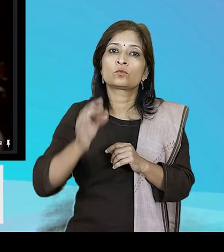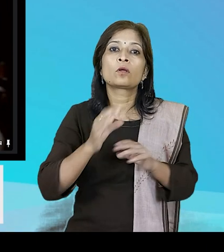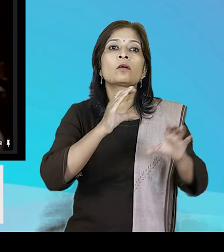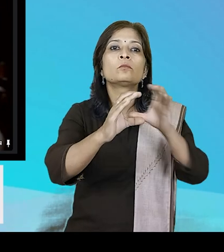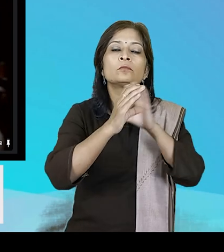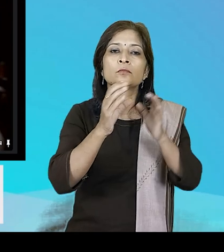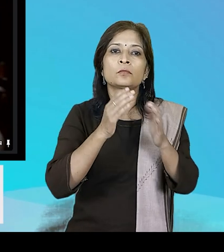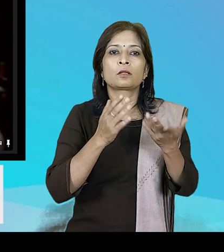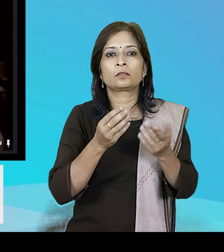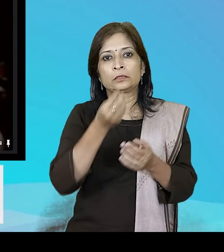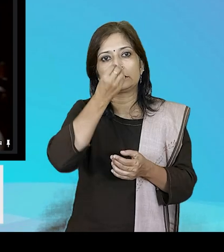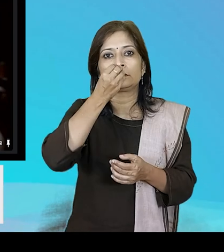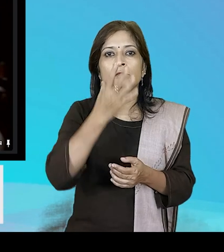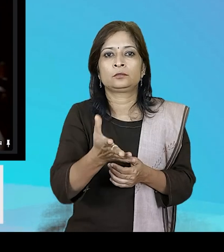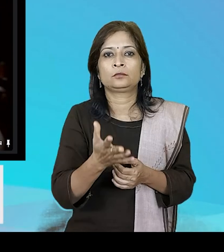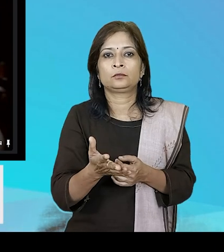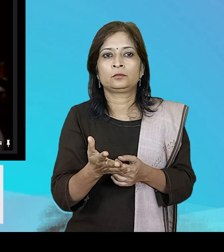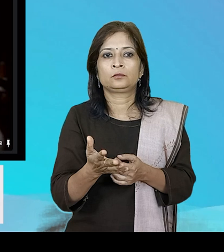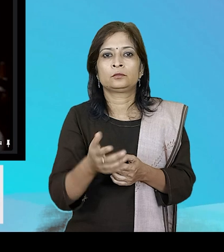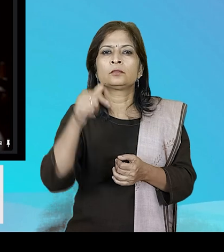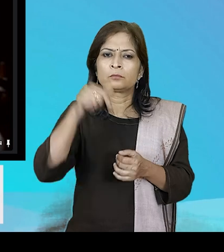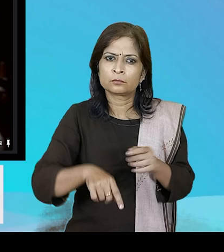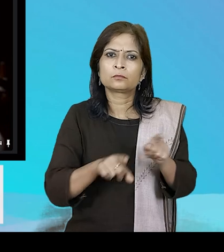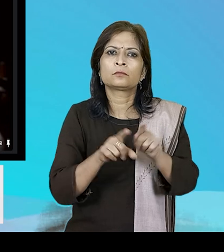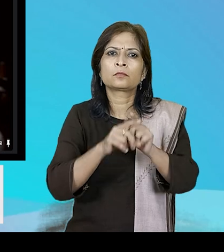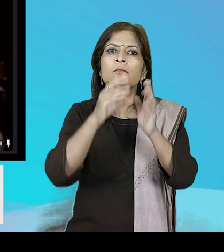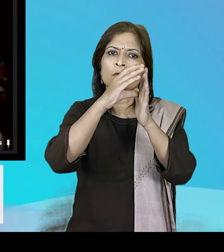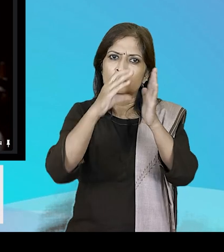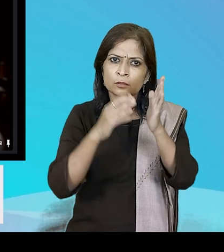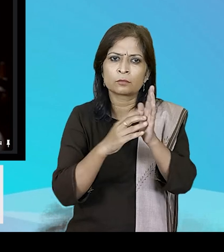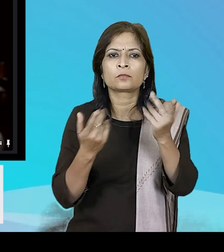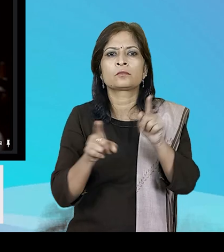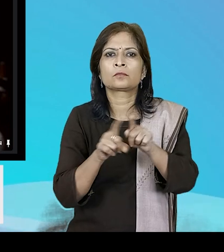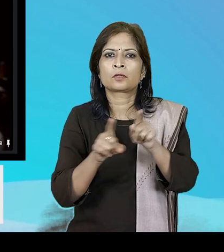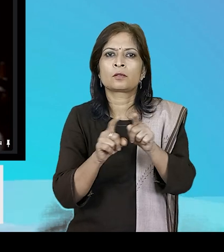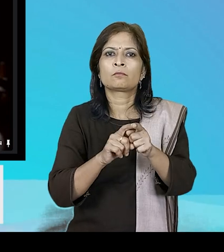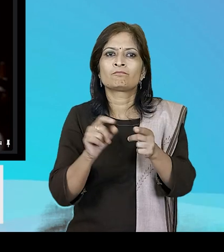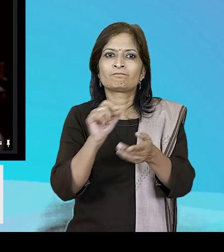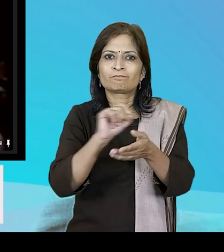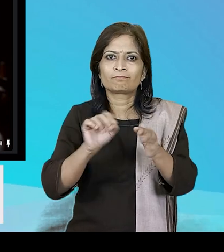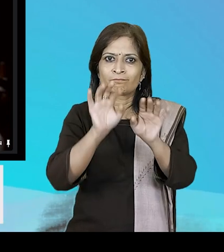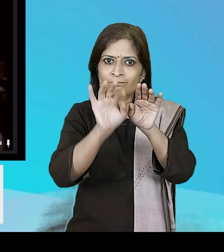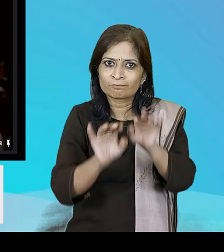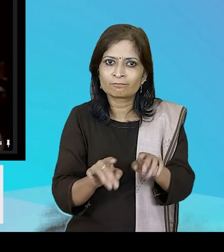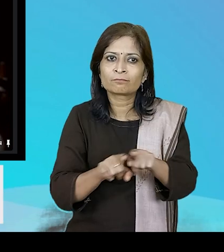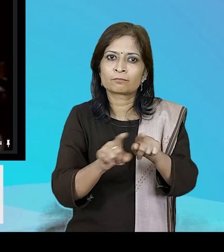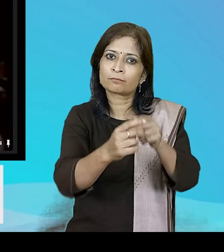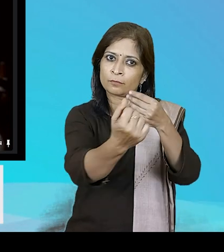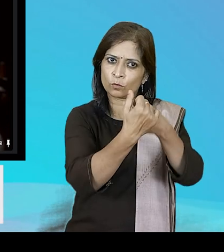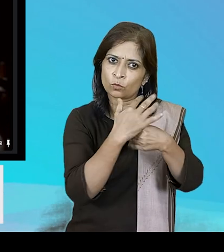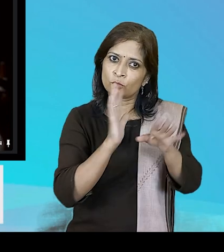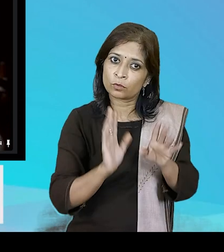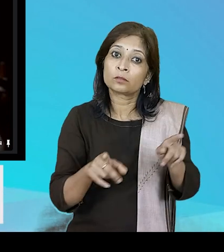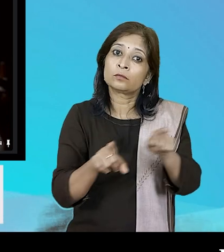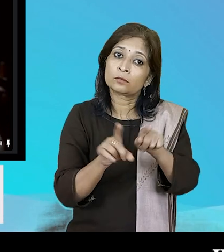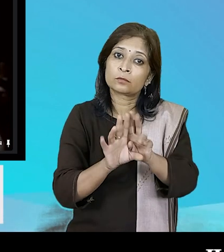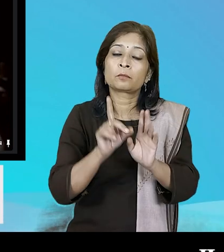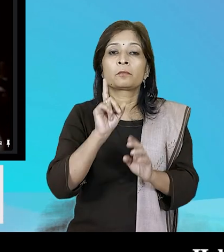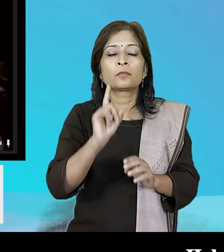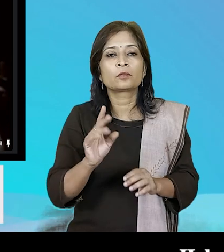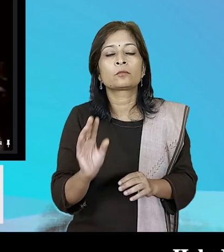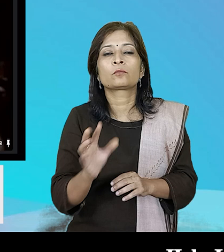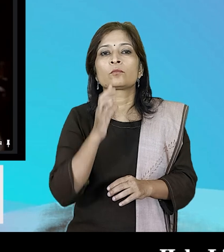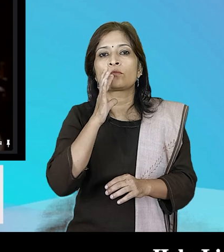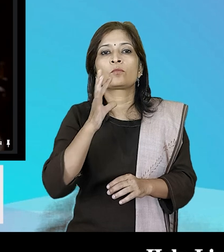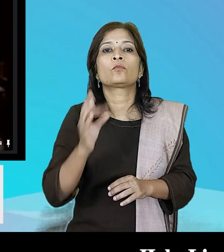we can communicate easily with you. We will also send it to your address through India Post, but Mm-hmm. it is always better, like